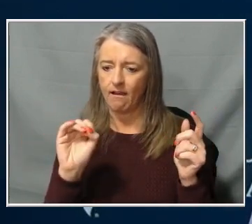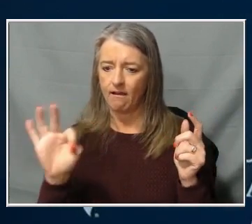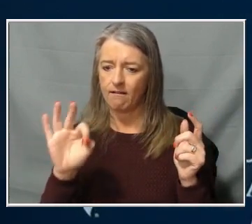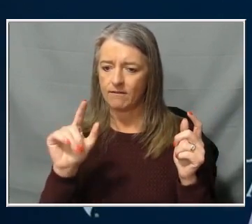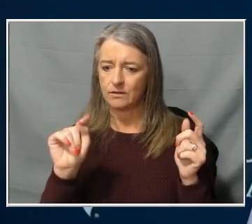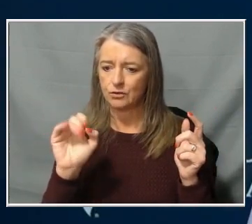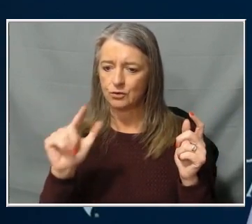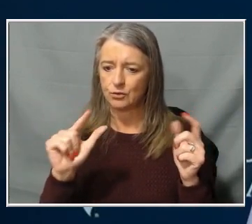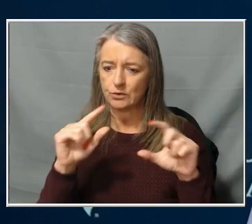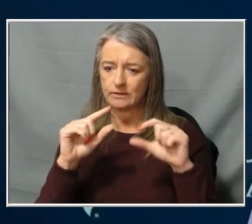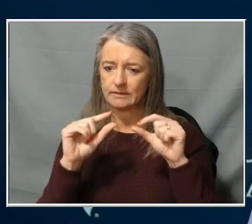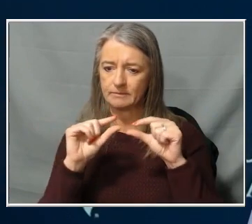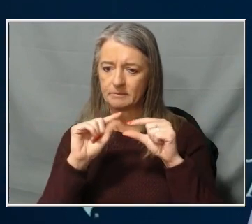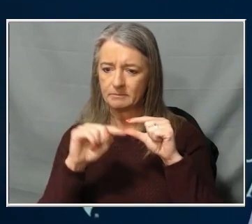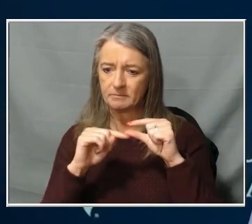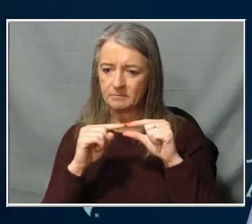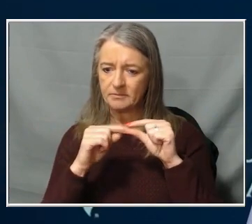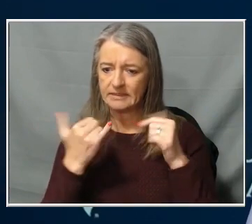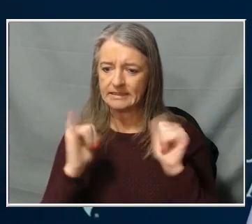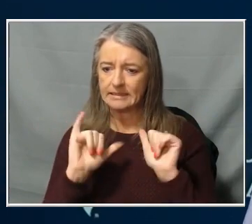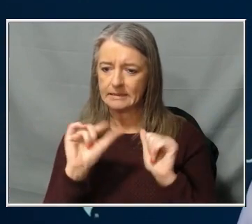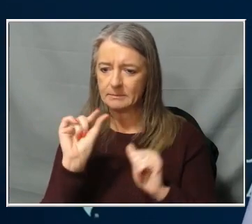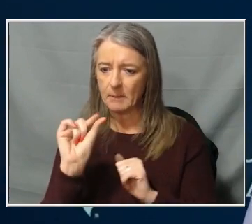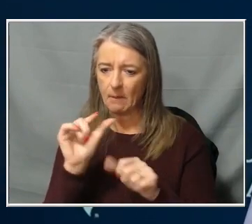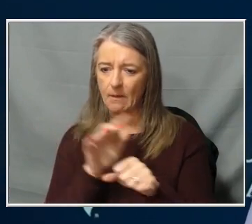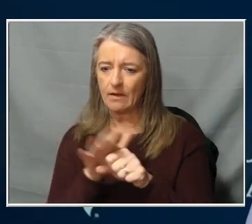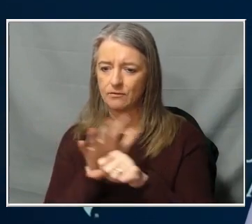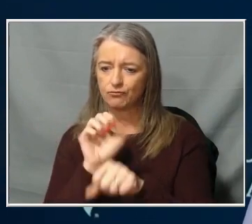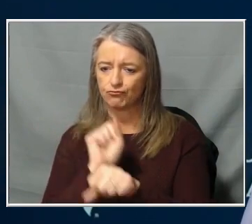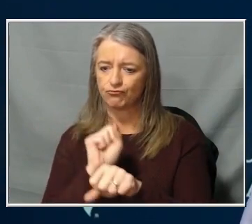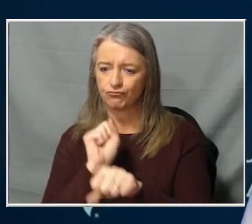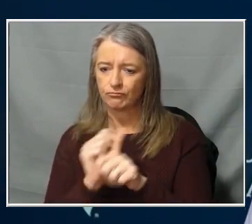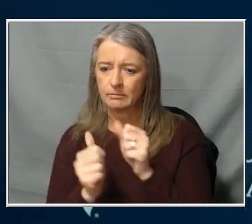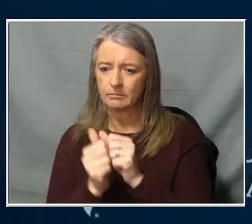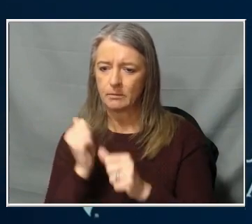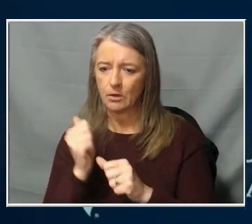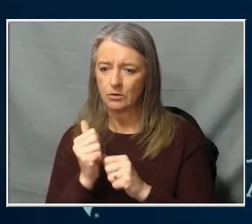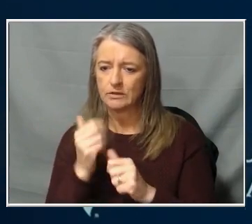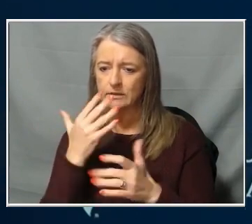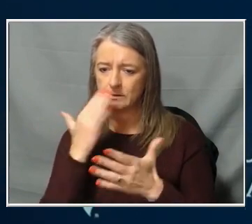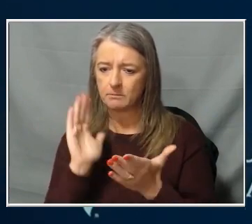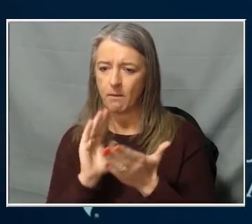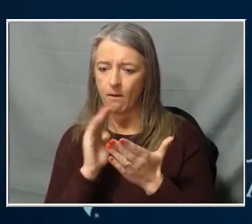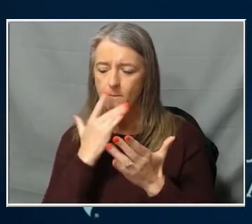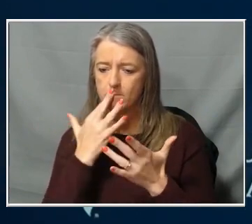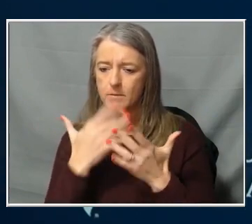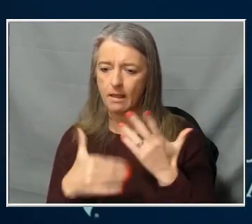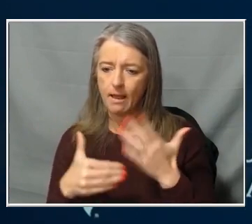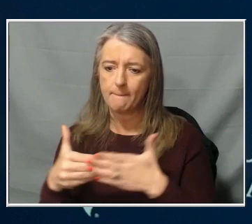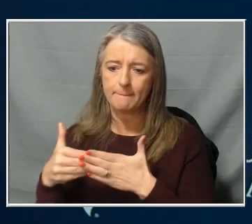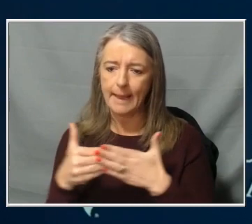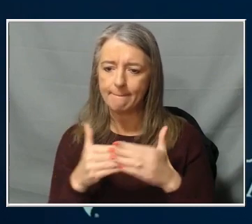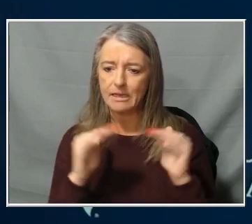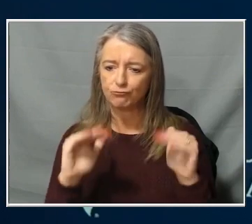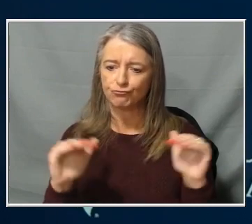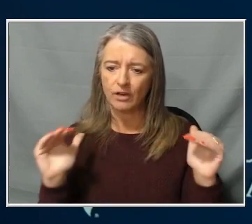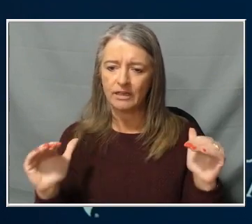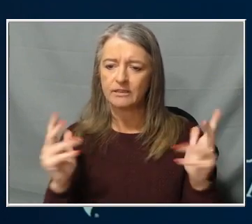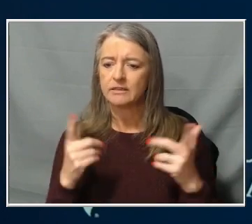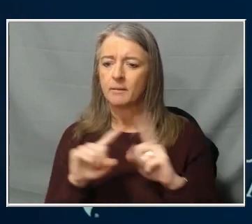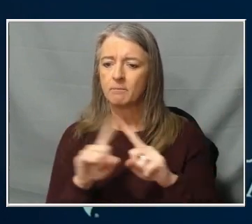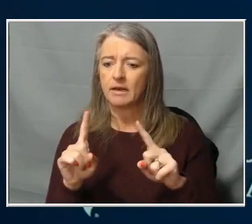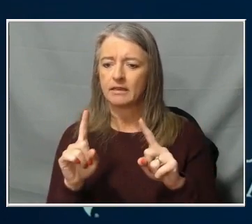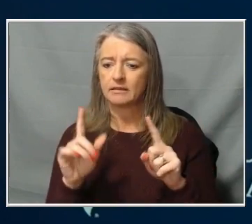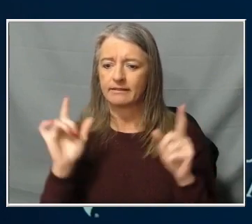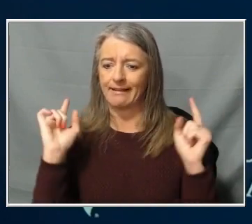of the instrument is still small enough to work inside most small blood vessels, which would be a baby or a child. It's just the